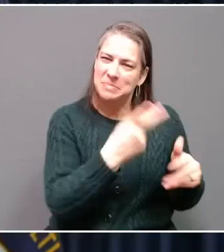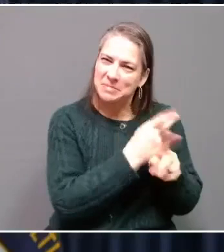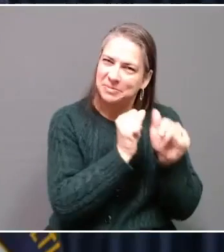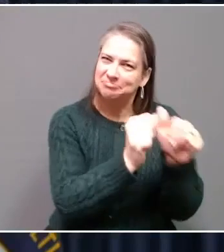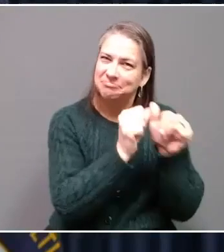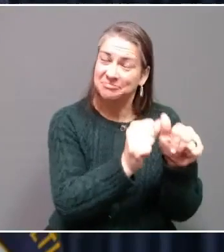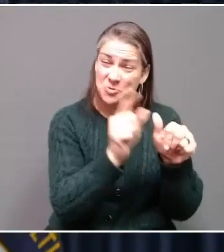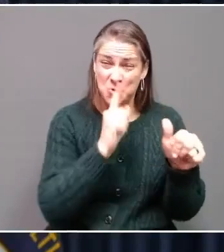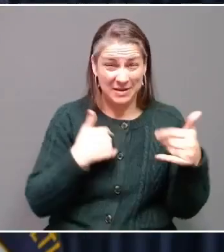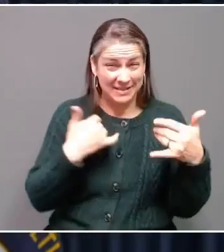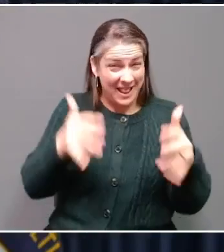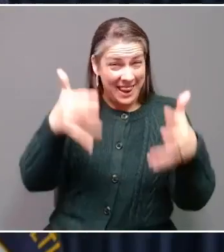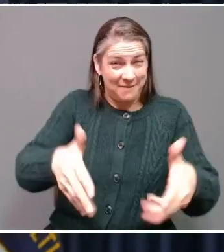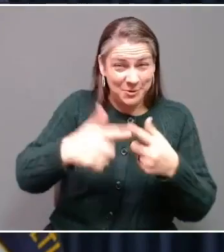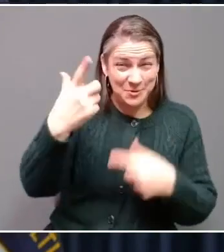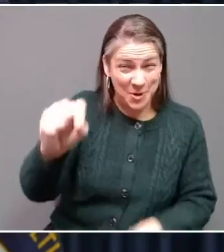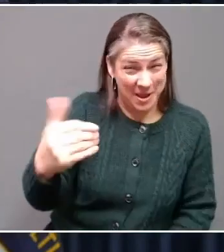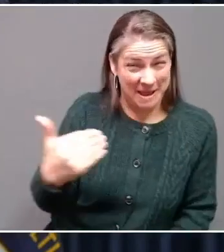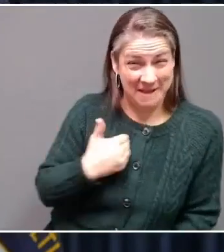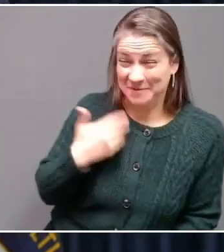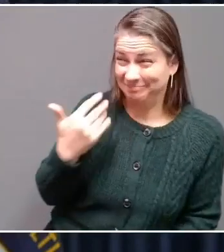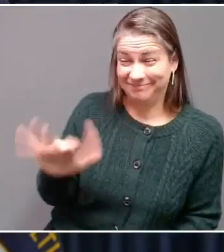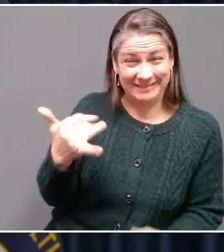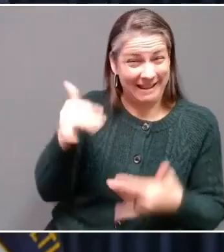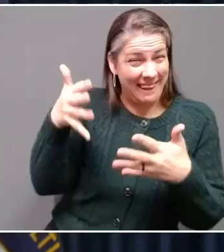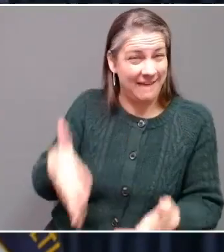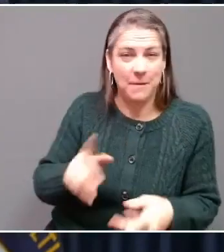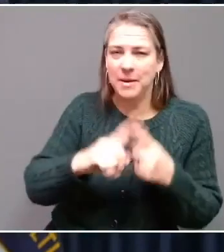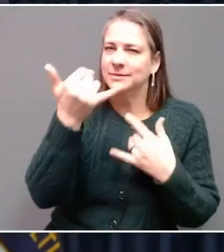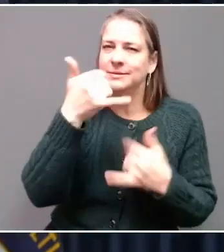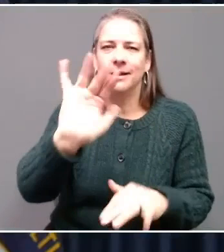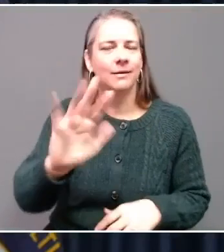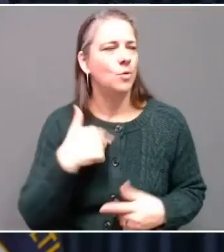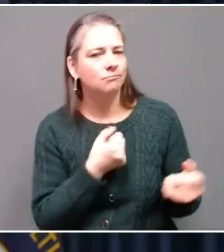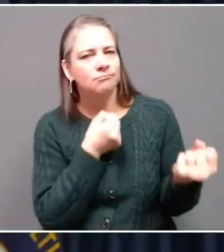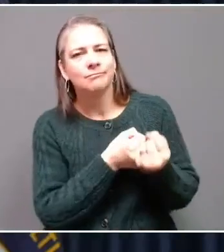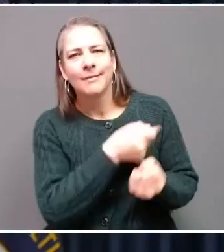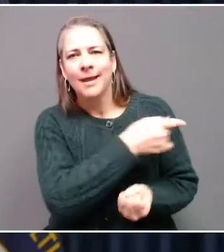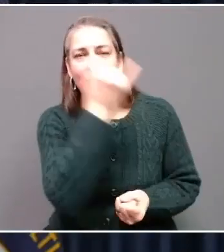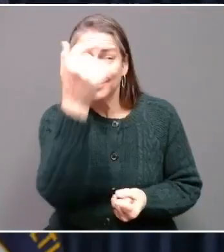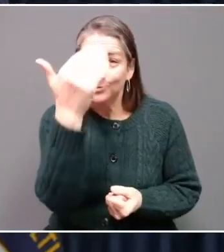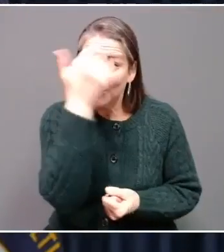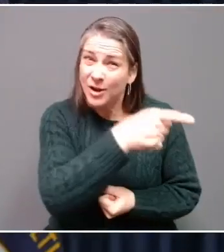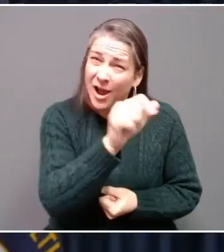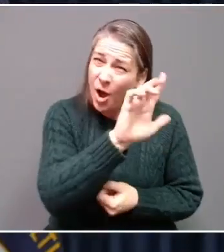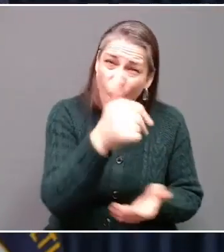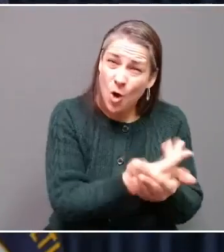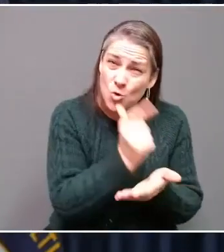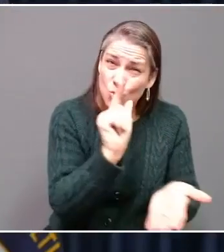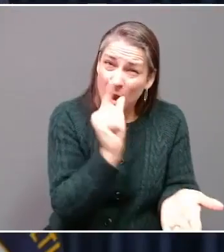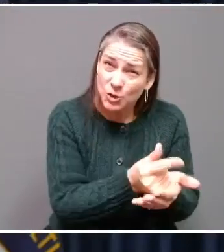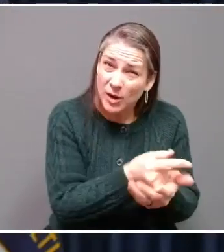do, but the concept is something that we should all be able to get behind. Every graduating senior in Jefferson County and everywhere else, with the